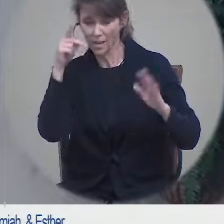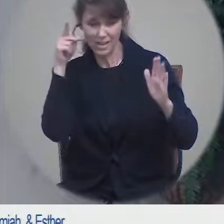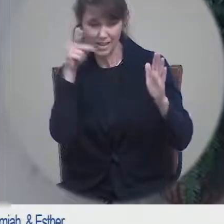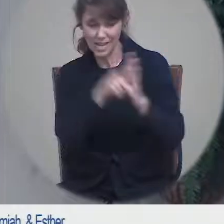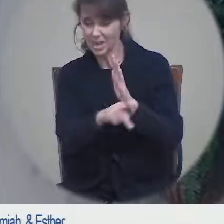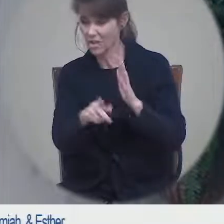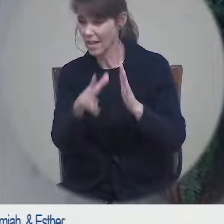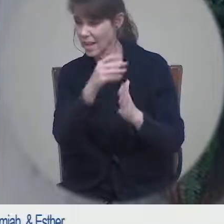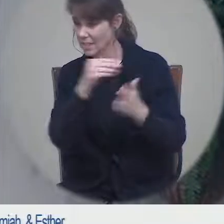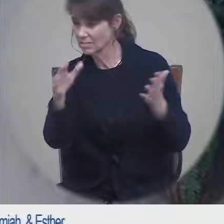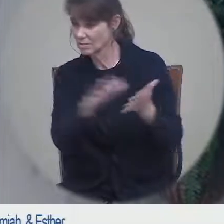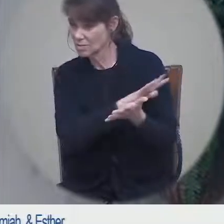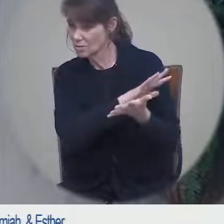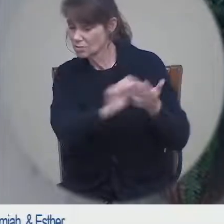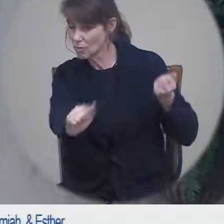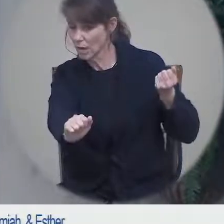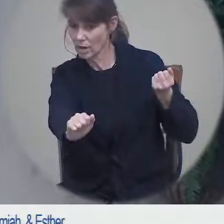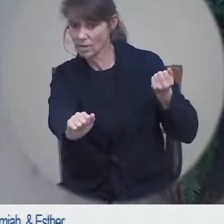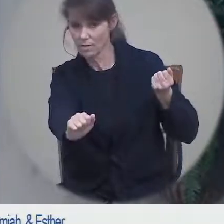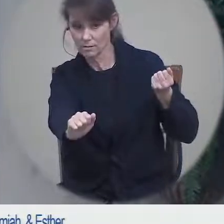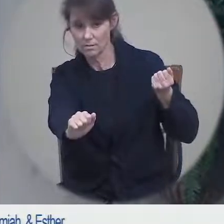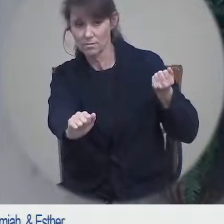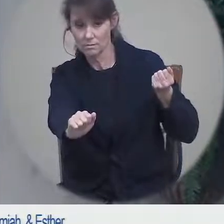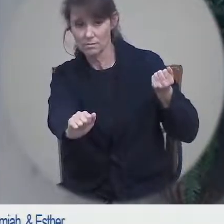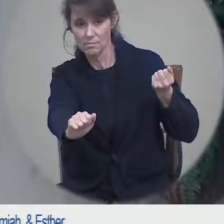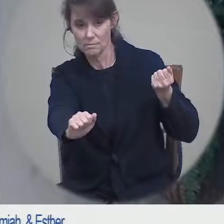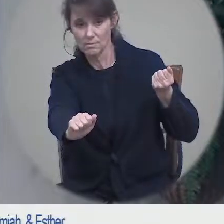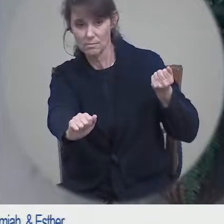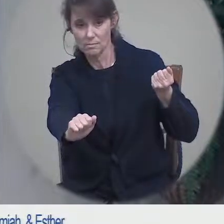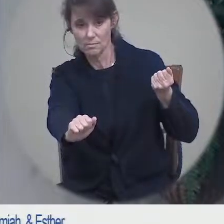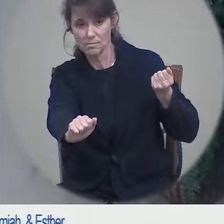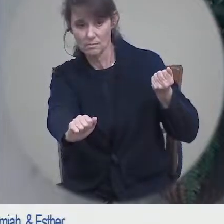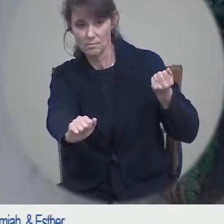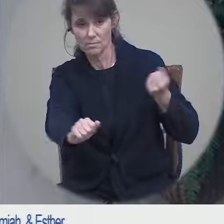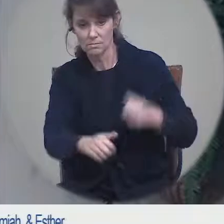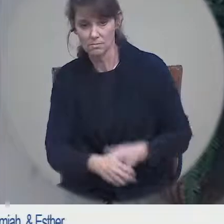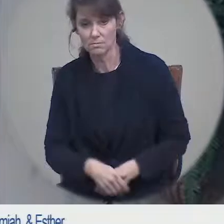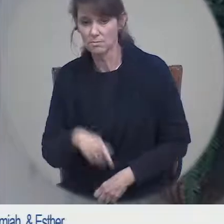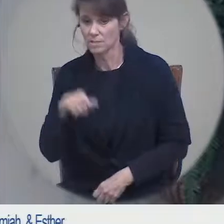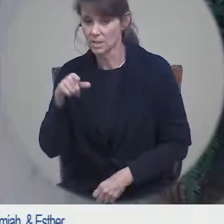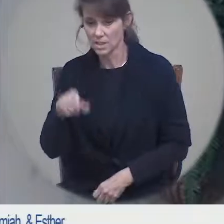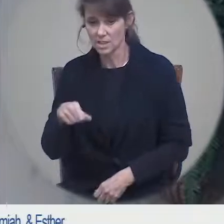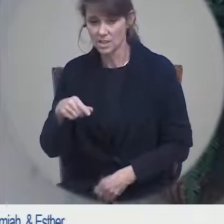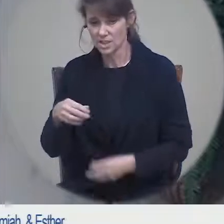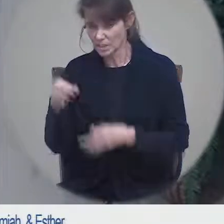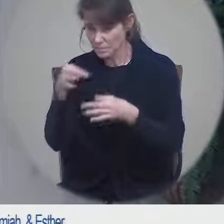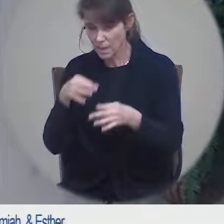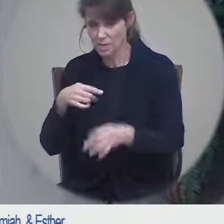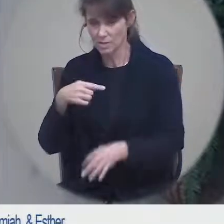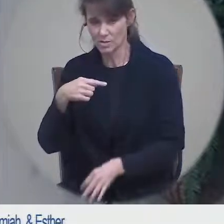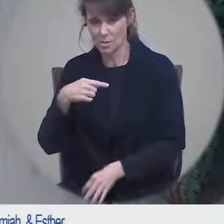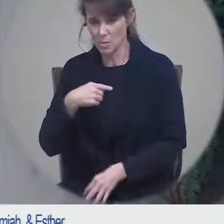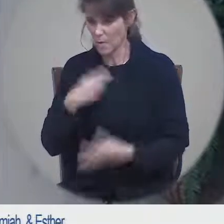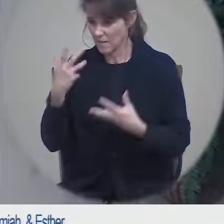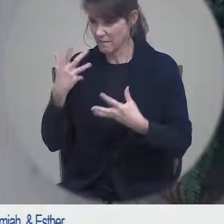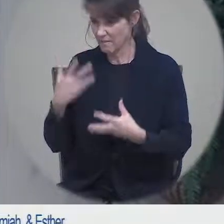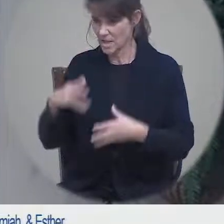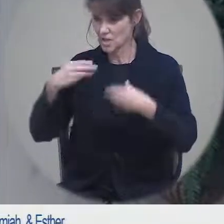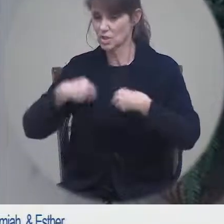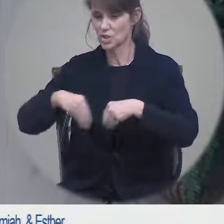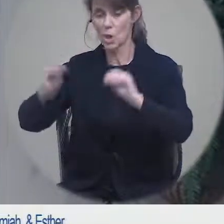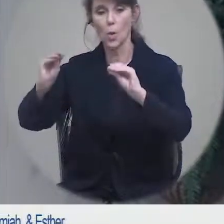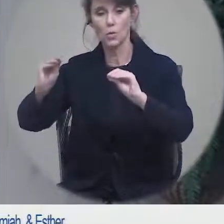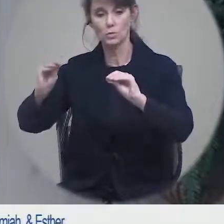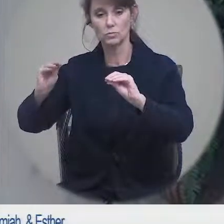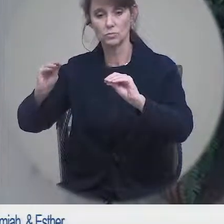annihilated." So she puts it in pretty stark terms. He says we've been sold. You remember back to the 10,000 talents